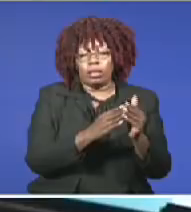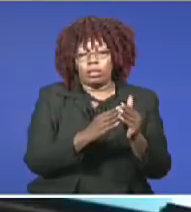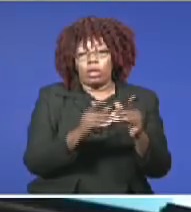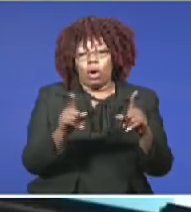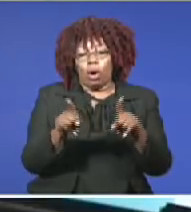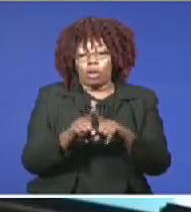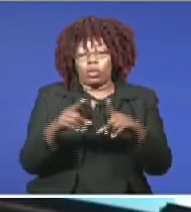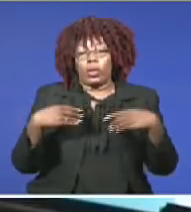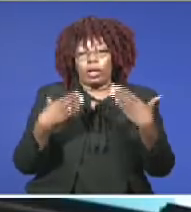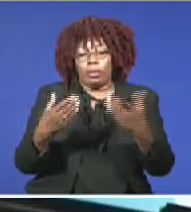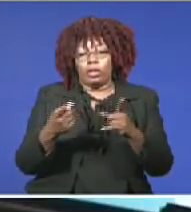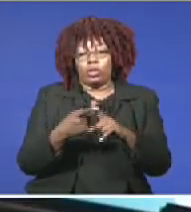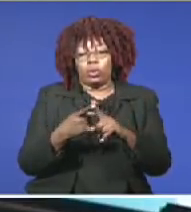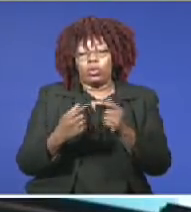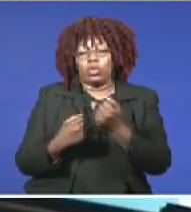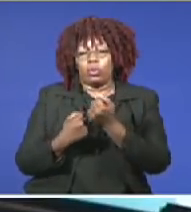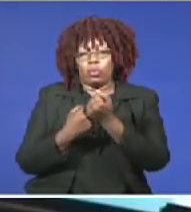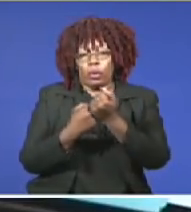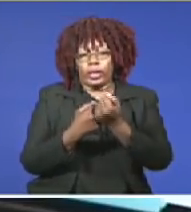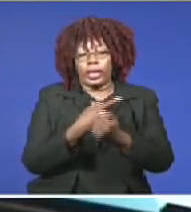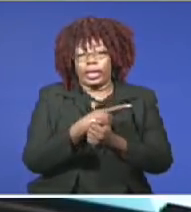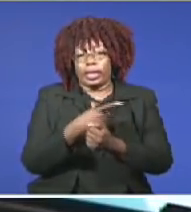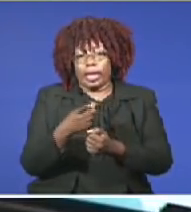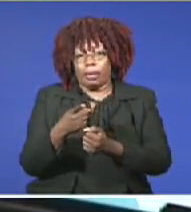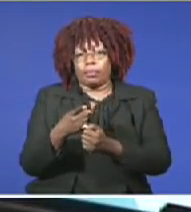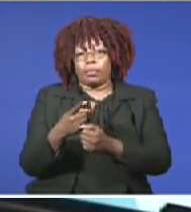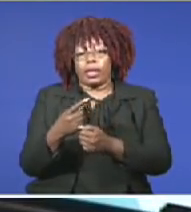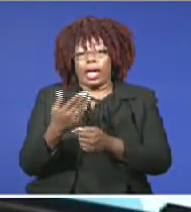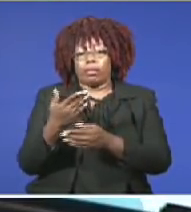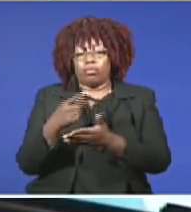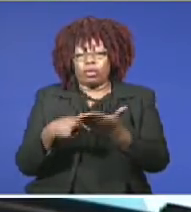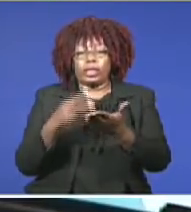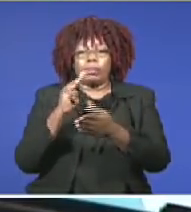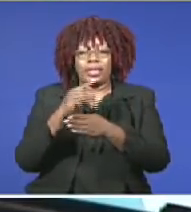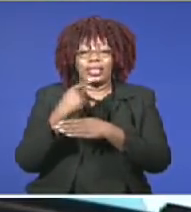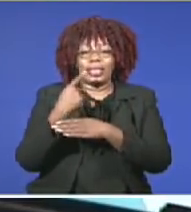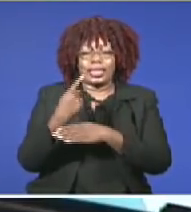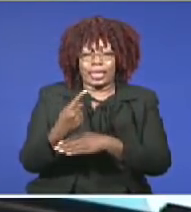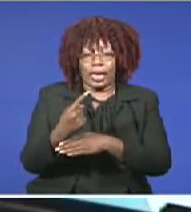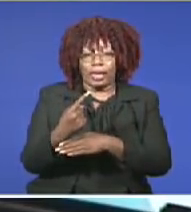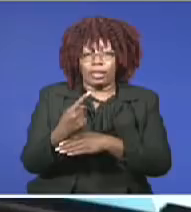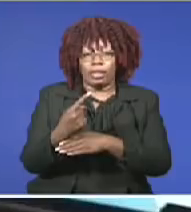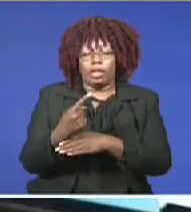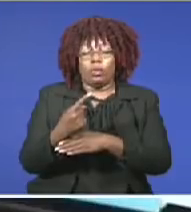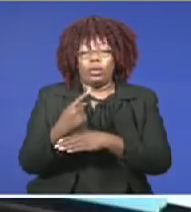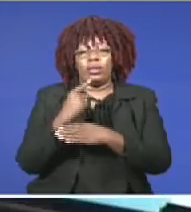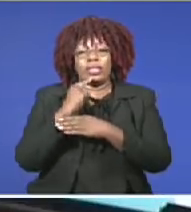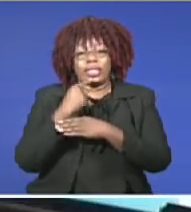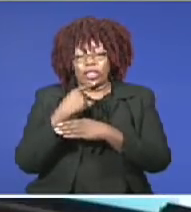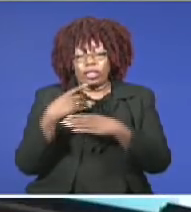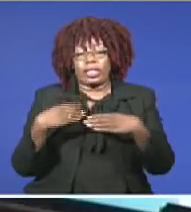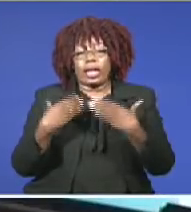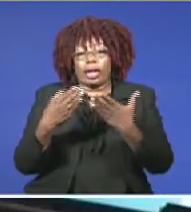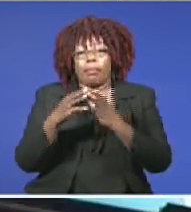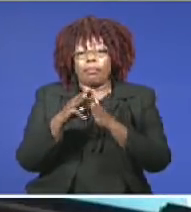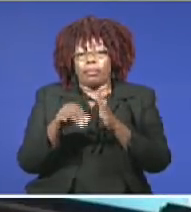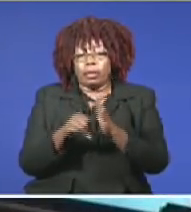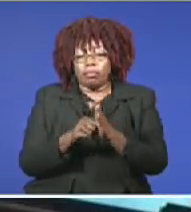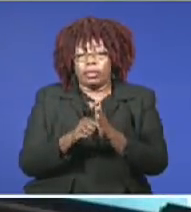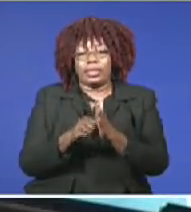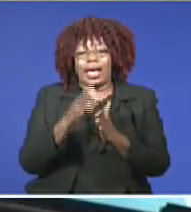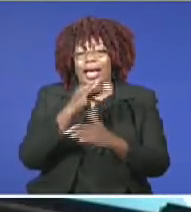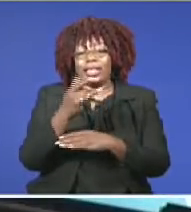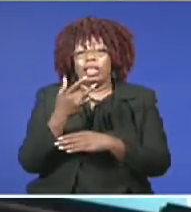are committed to supporting them. And as the minister indicated, we are giving very serious commitment and I believe